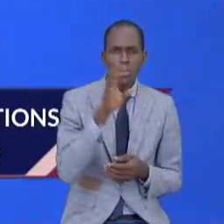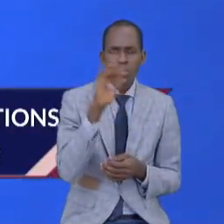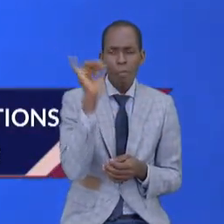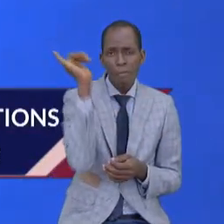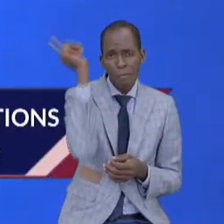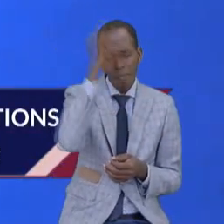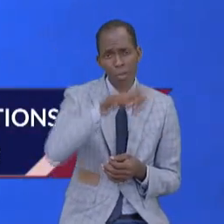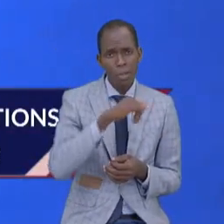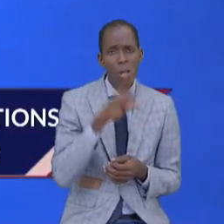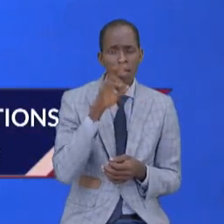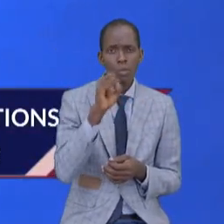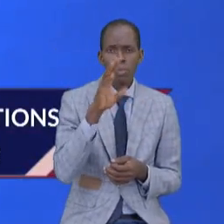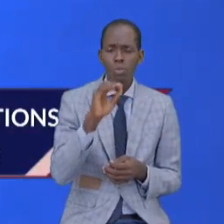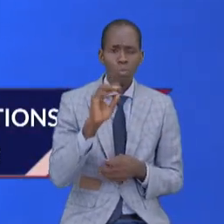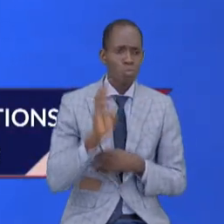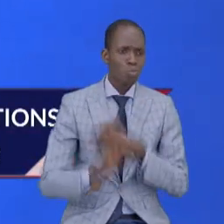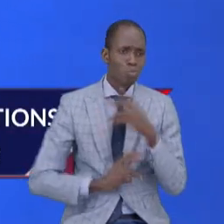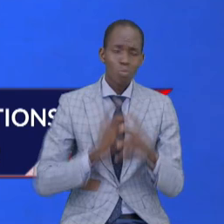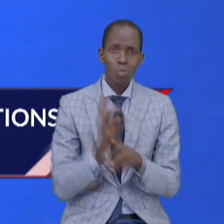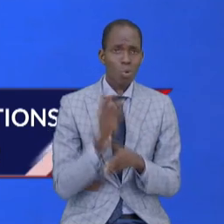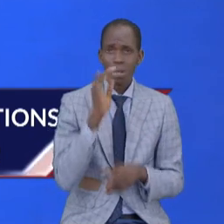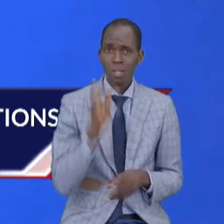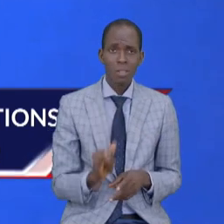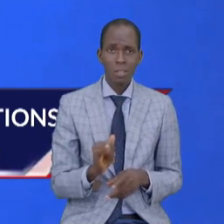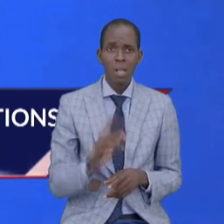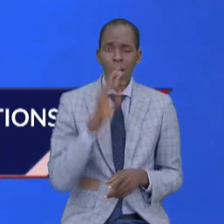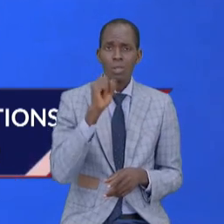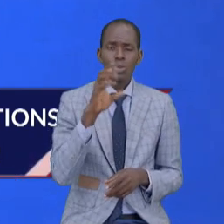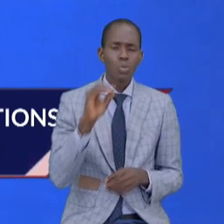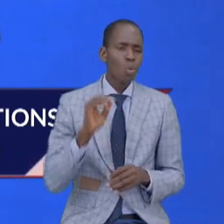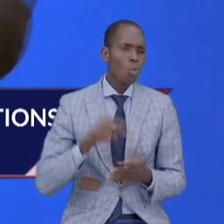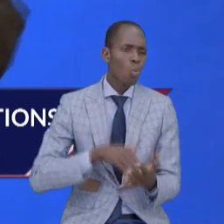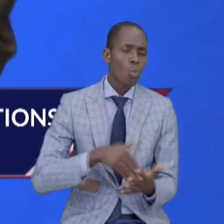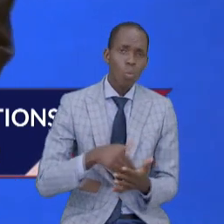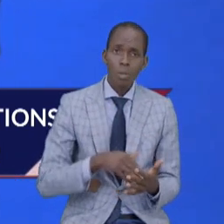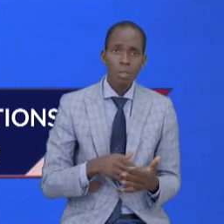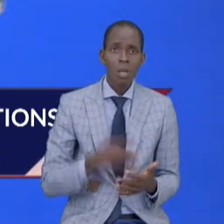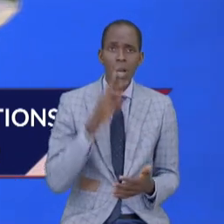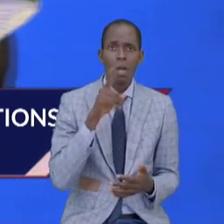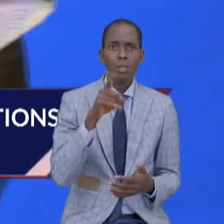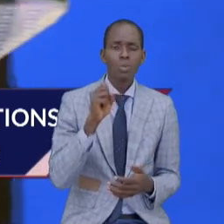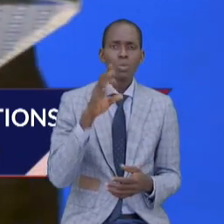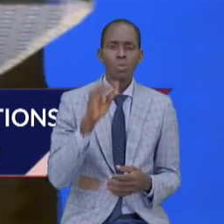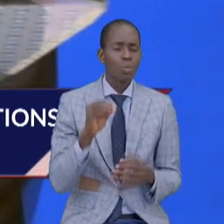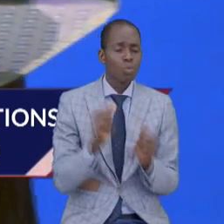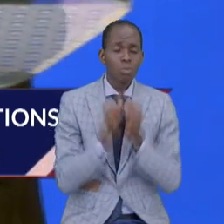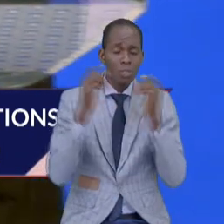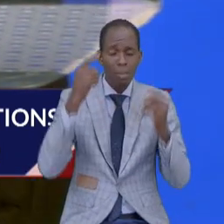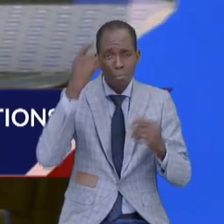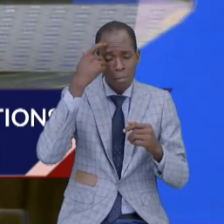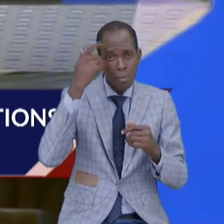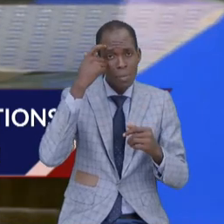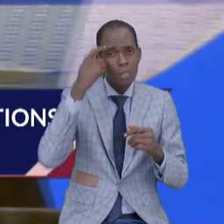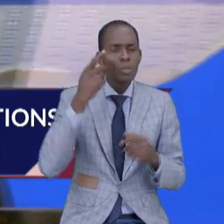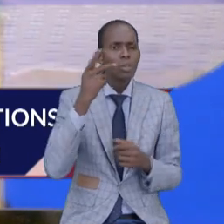Are you so carnal? Are you so fecal? Are you so thoughtless? You see, there